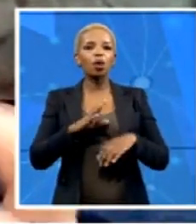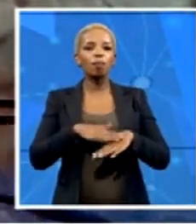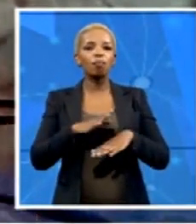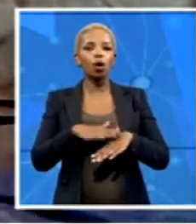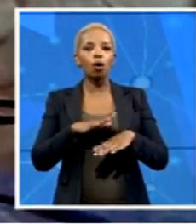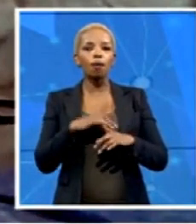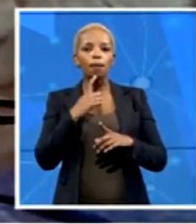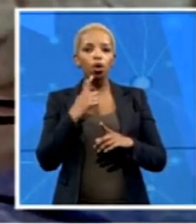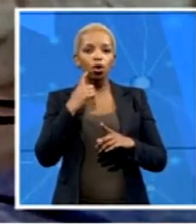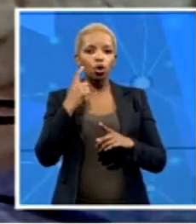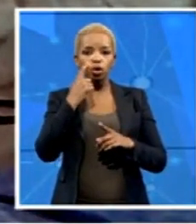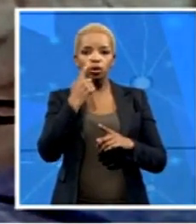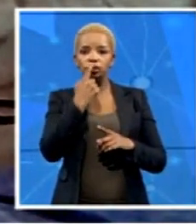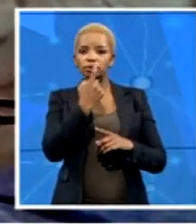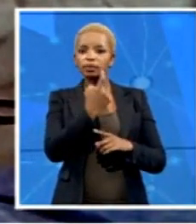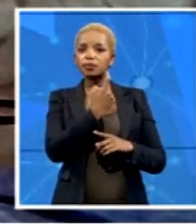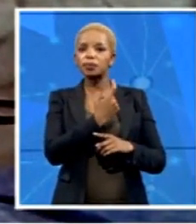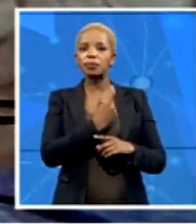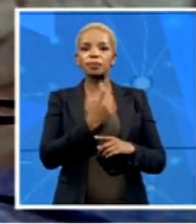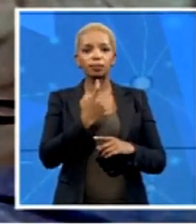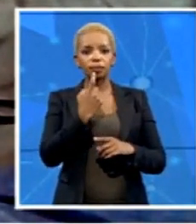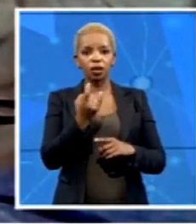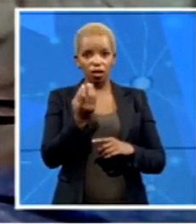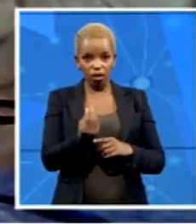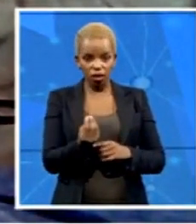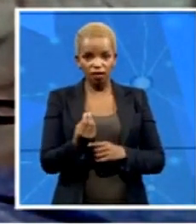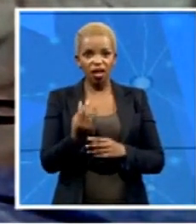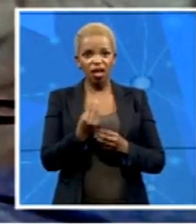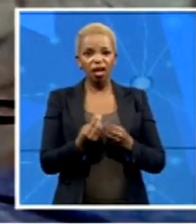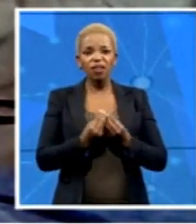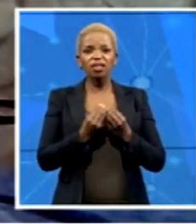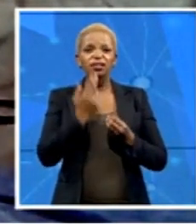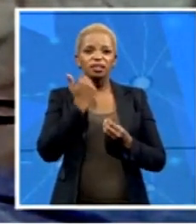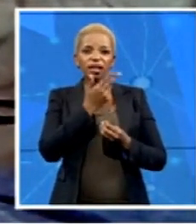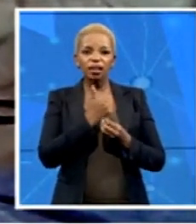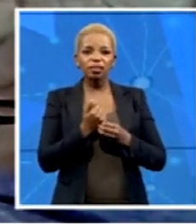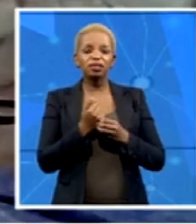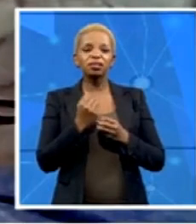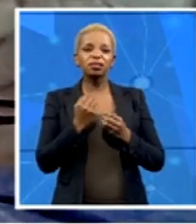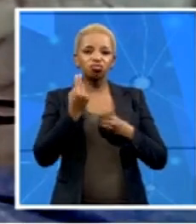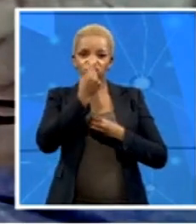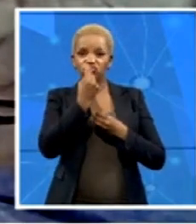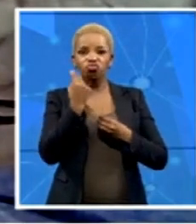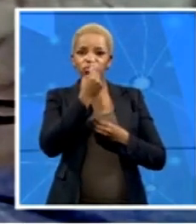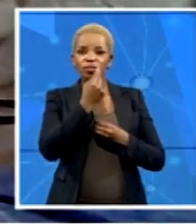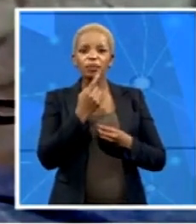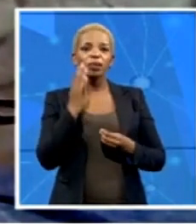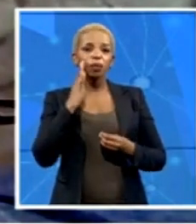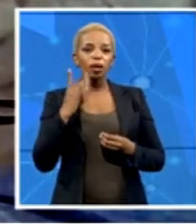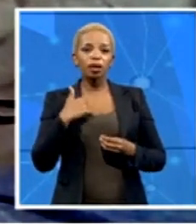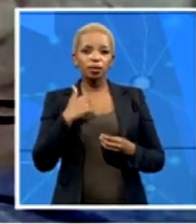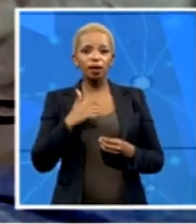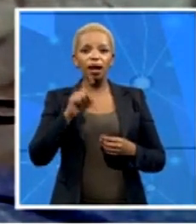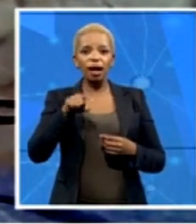It has pretty patterns on it, so it gives me a little bit of happiness when I have to look different. I'm